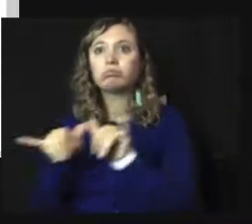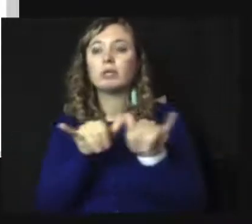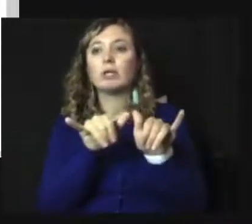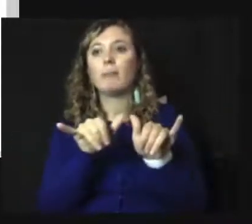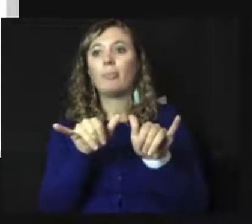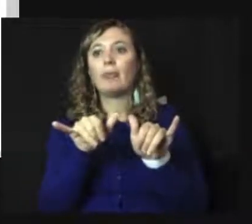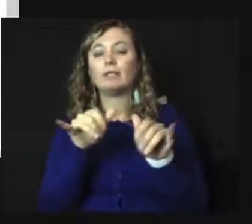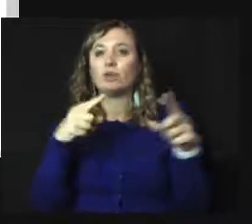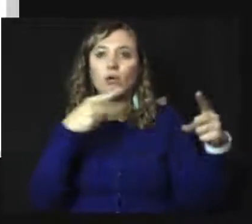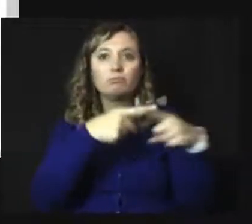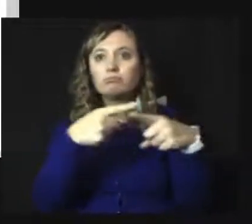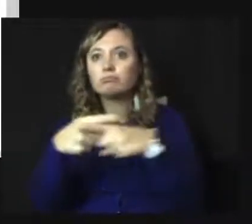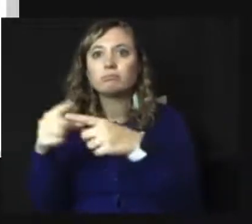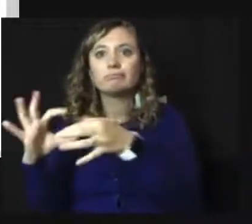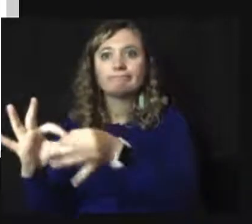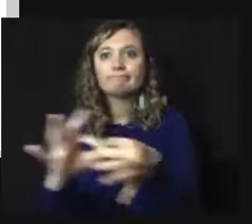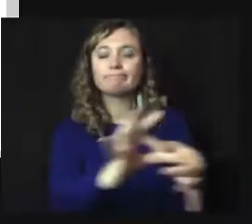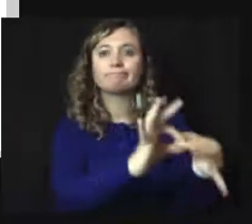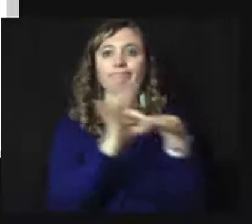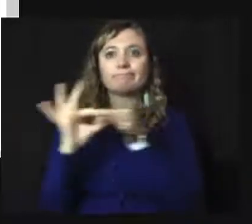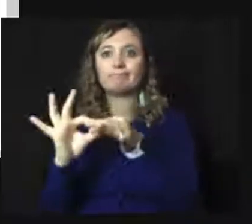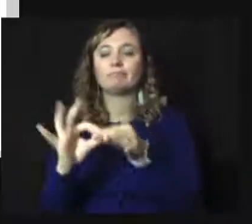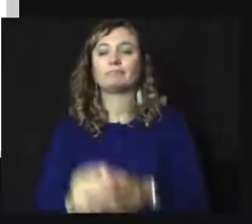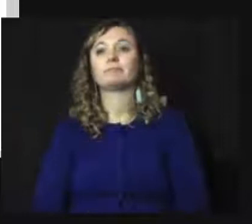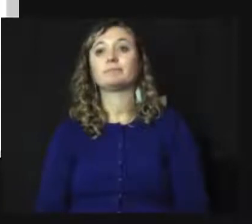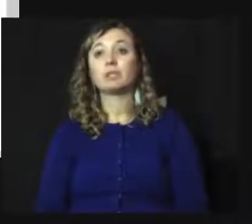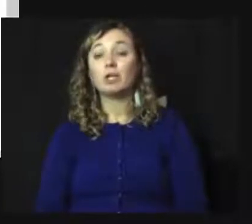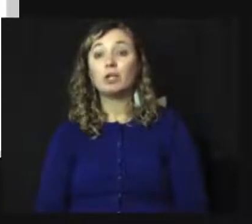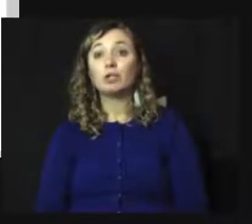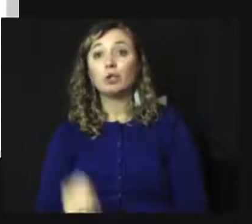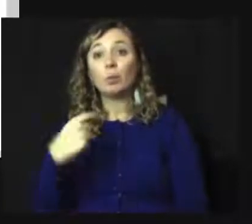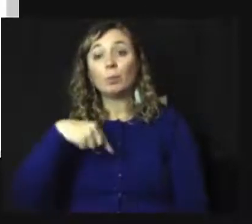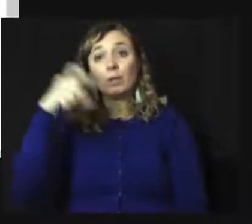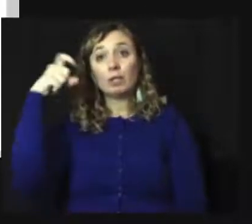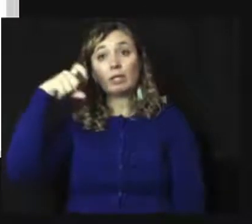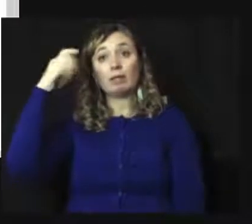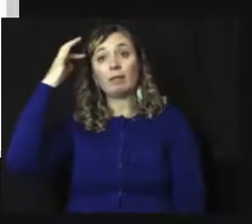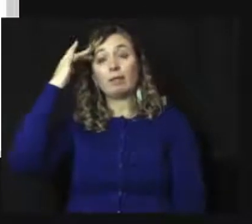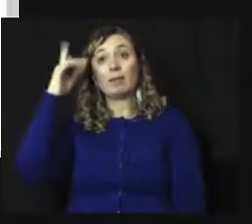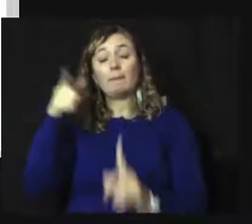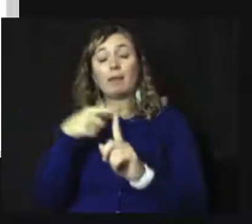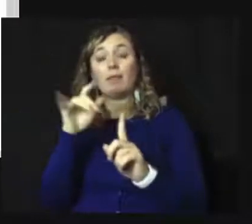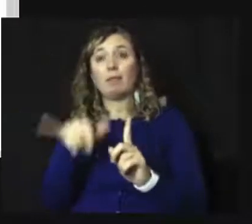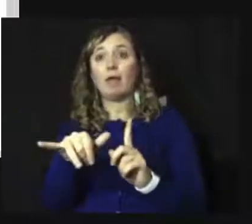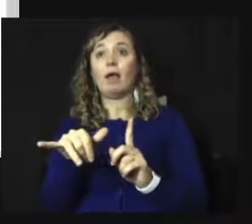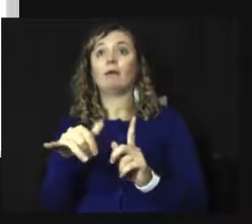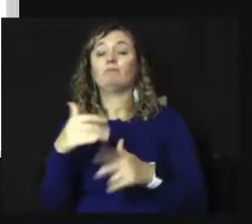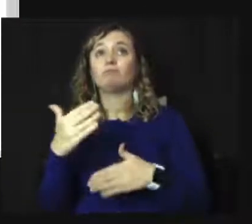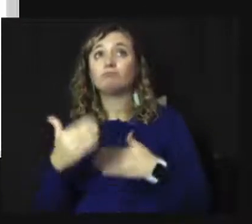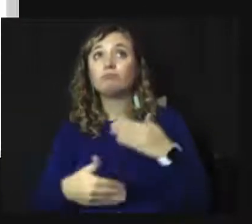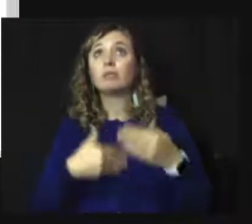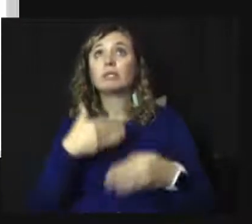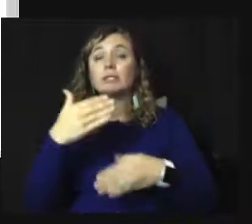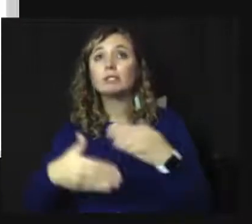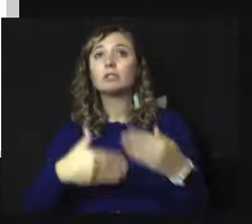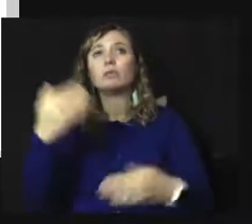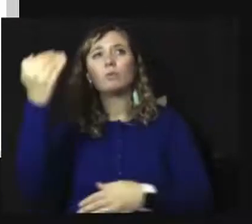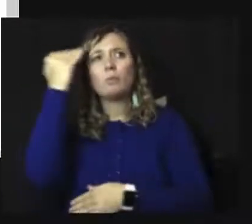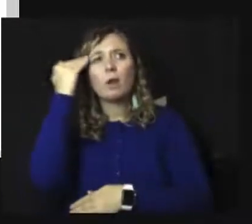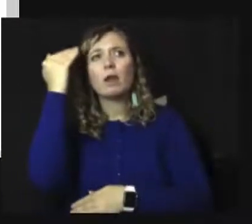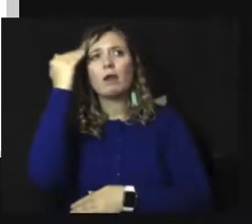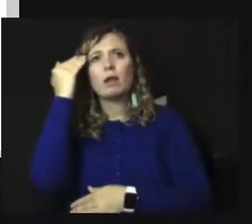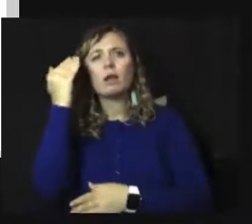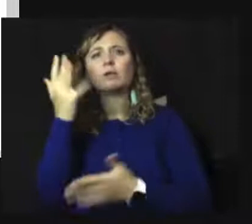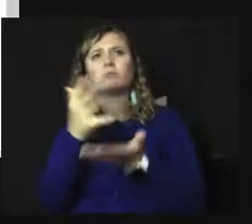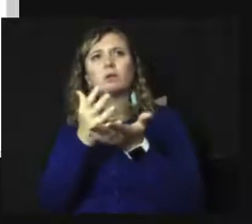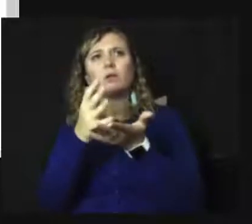And so we have to kind of start thinking about that as we are making ourselves more aware of disability rights.